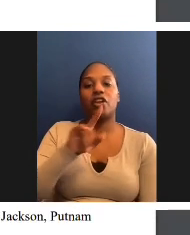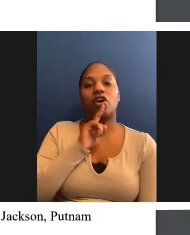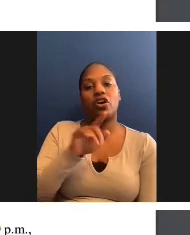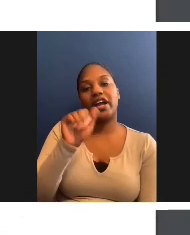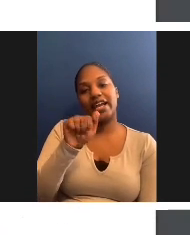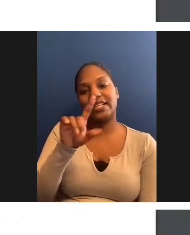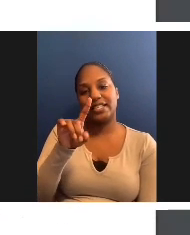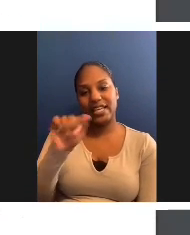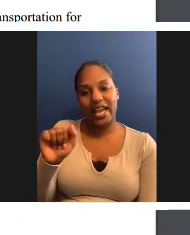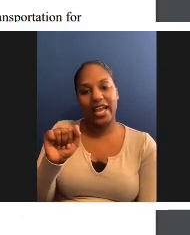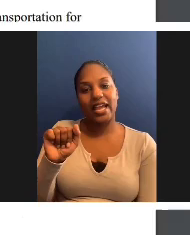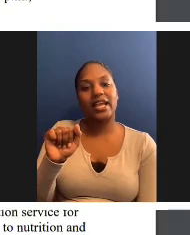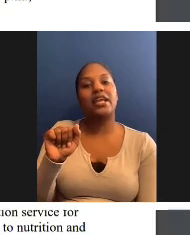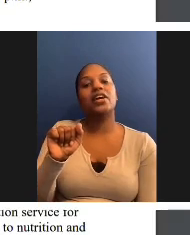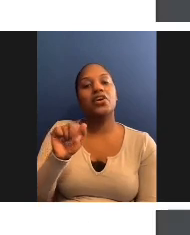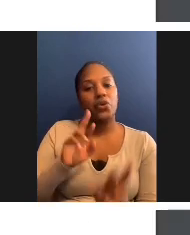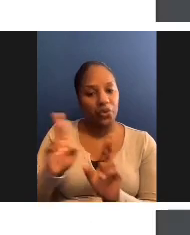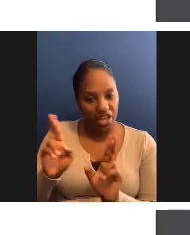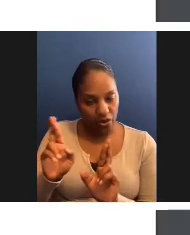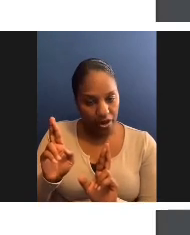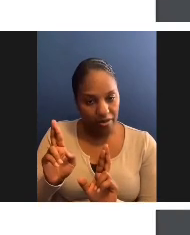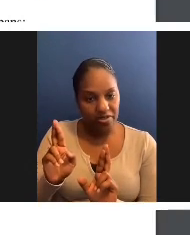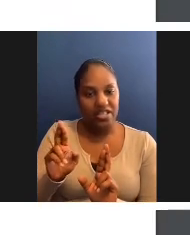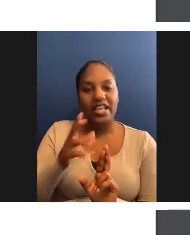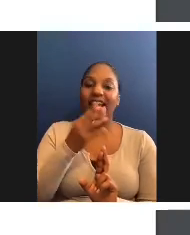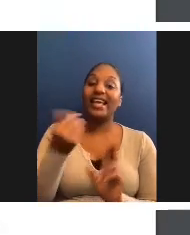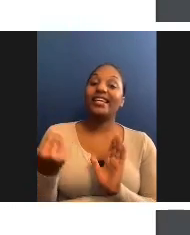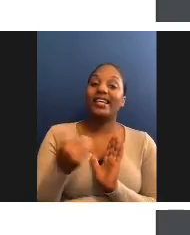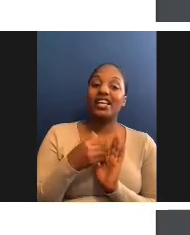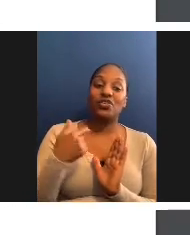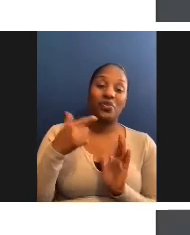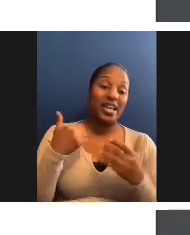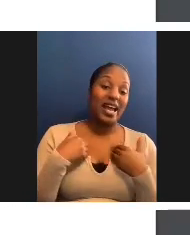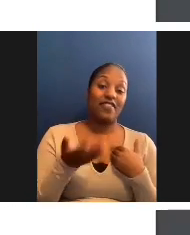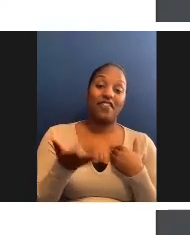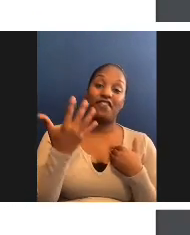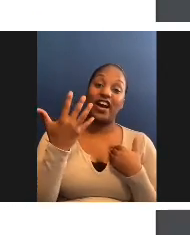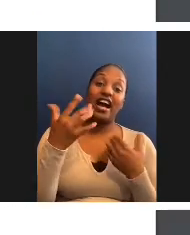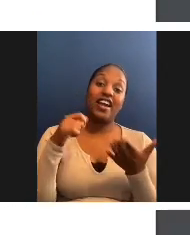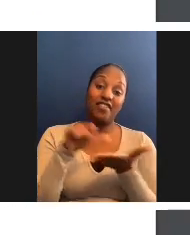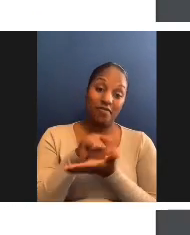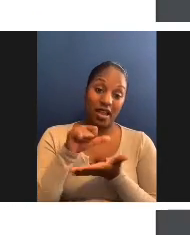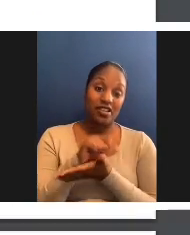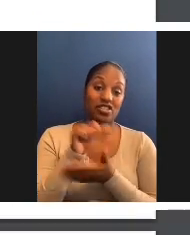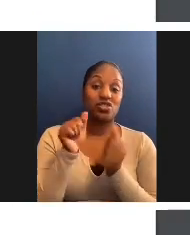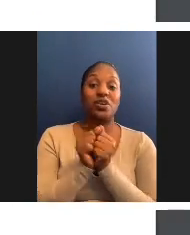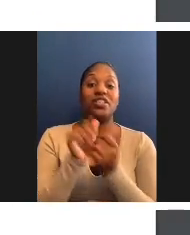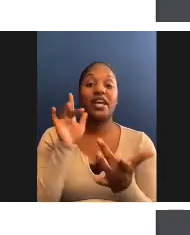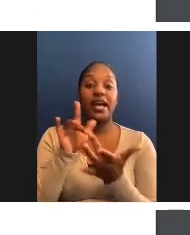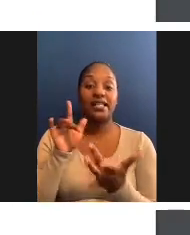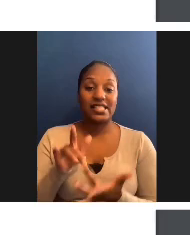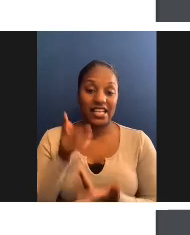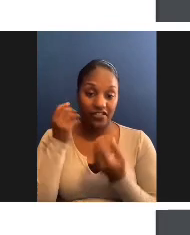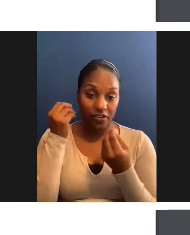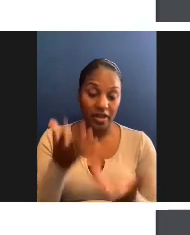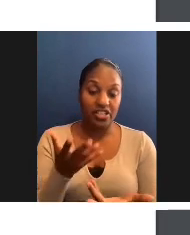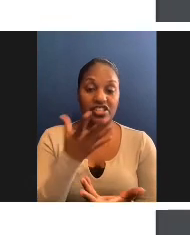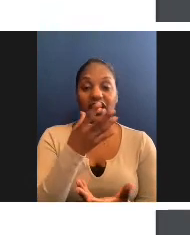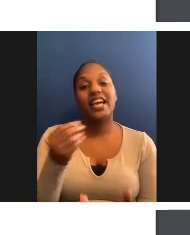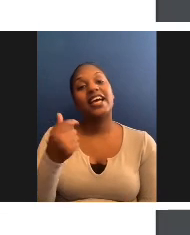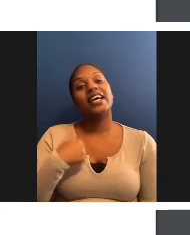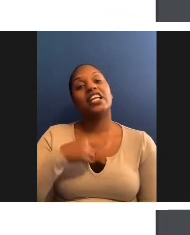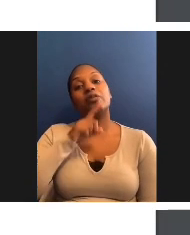equipped. Again, we just have 5 pages with the contact information. And I'm sure